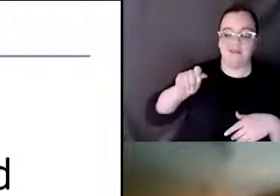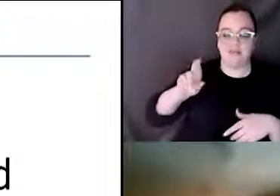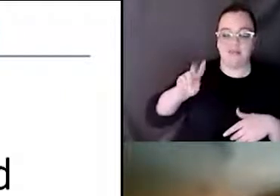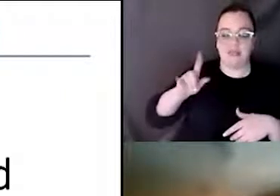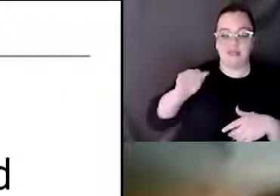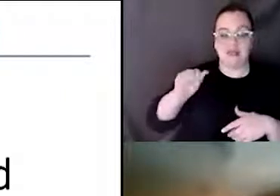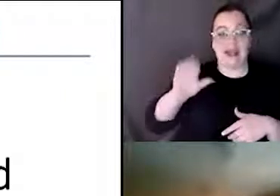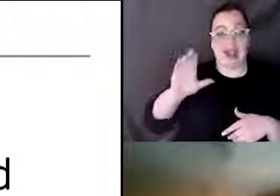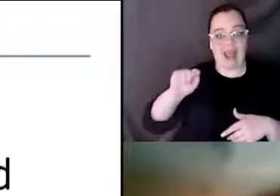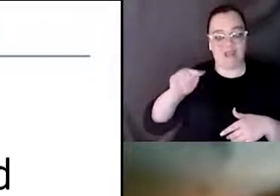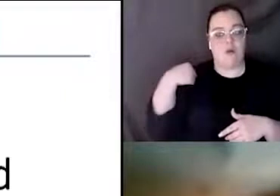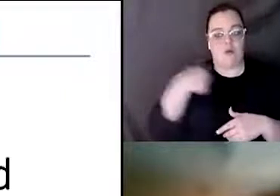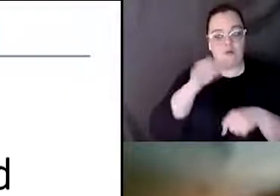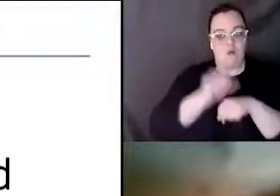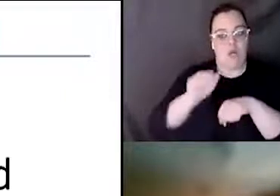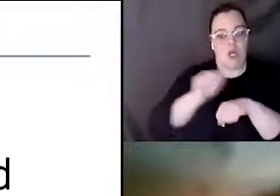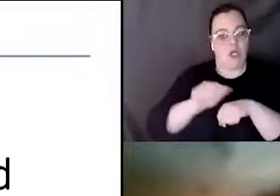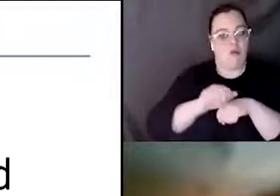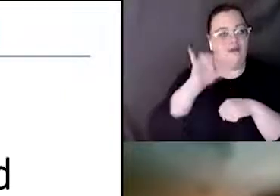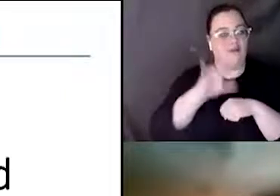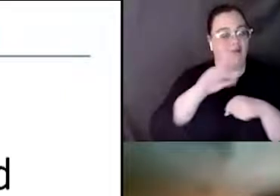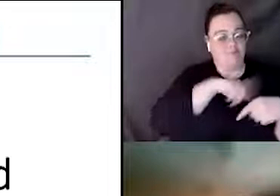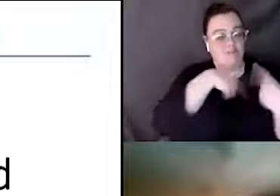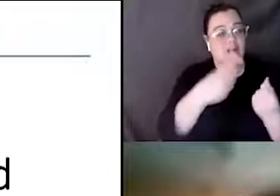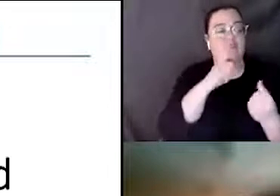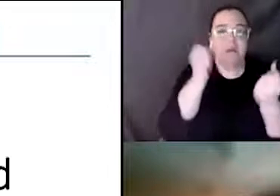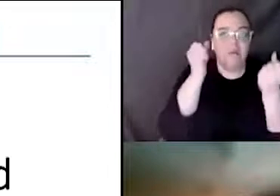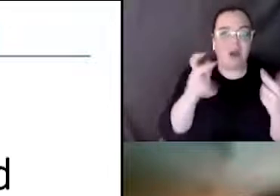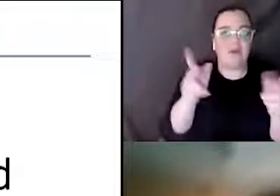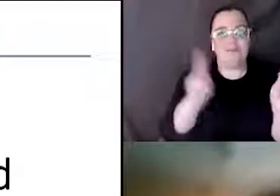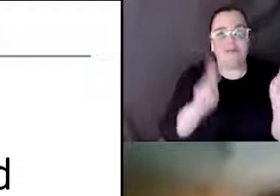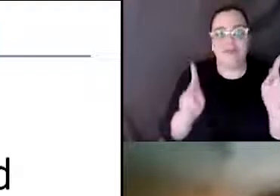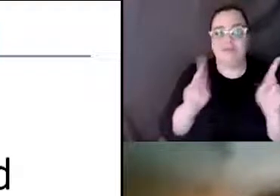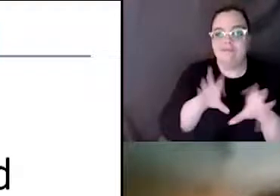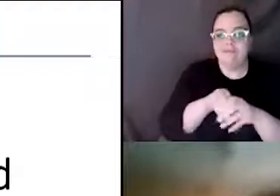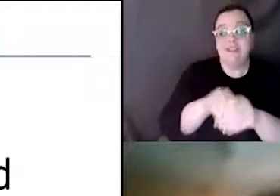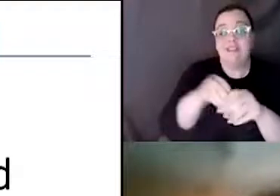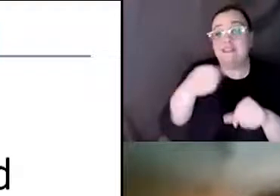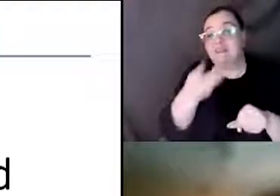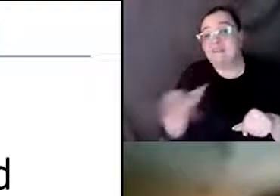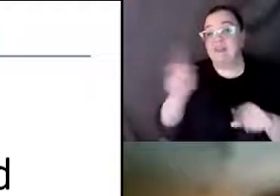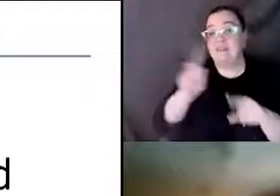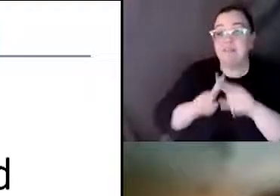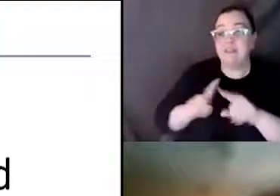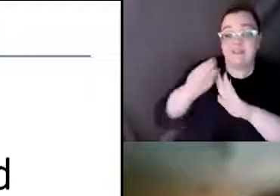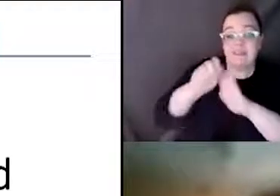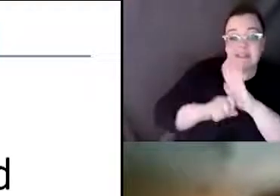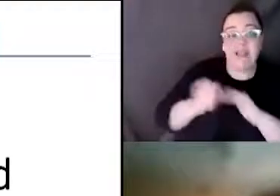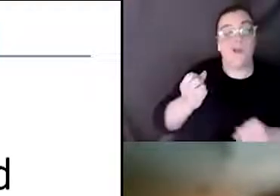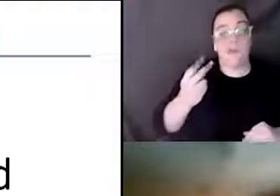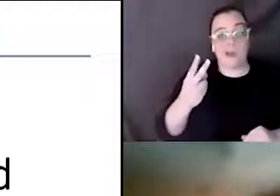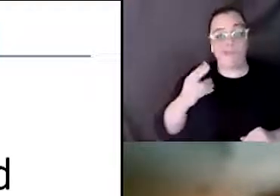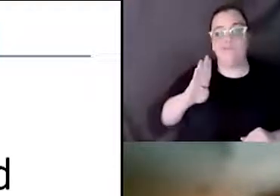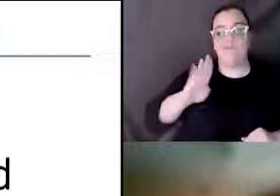on for quite some time. We have multiple people or multiple states, 12 bipartisan co-sponsors and